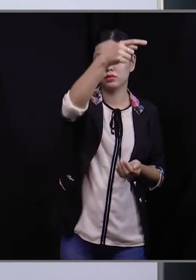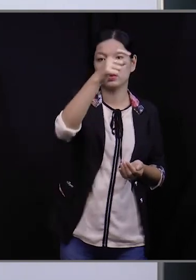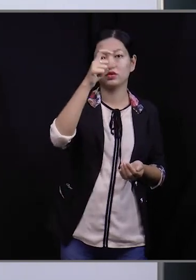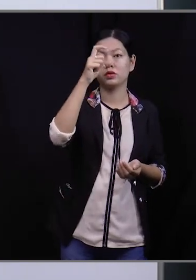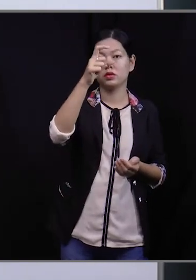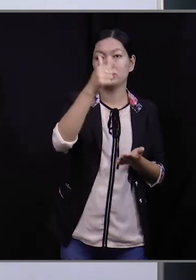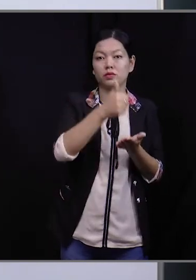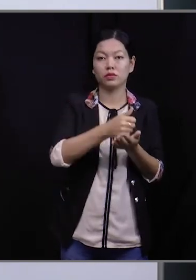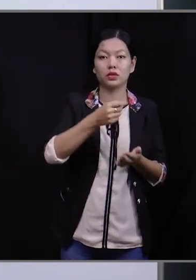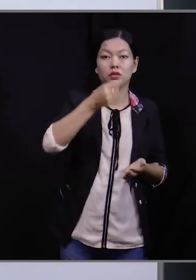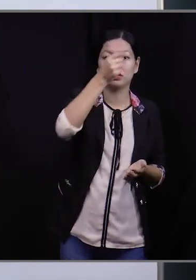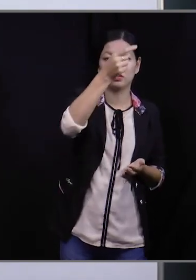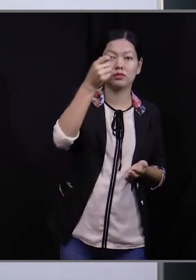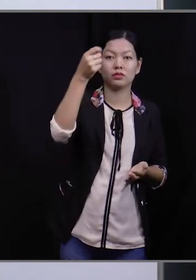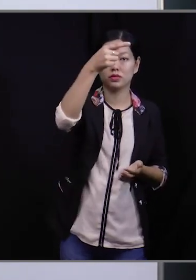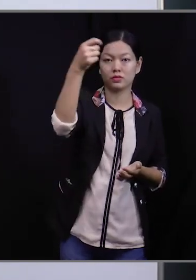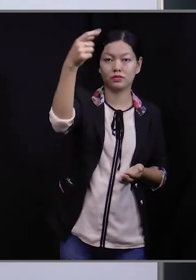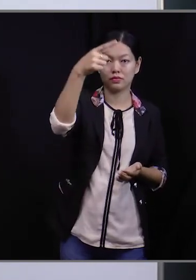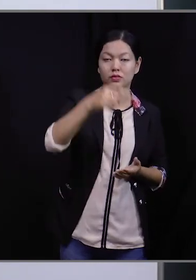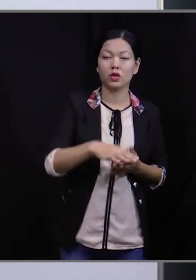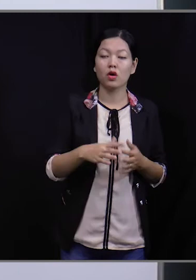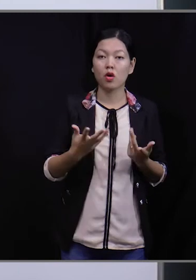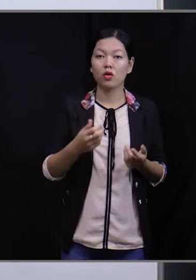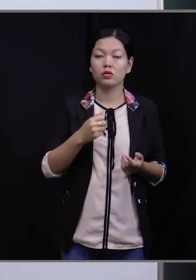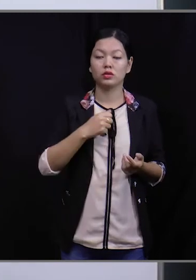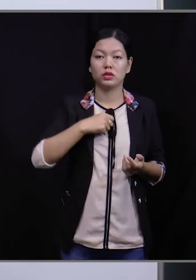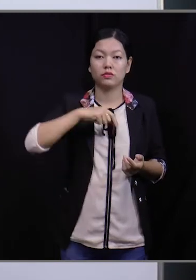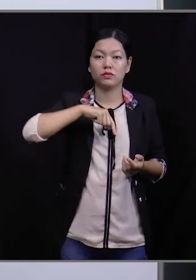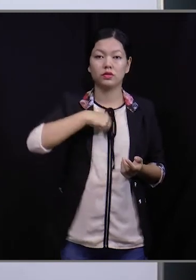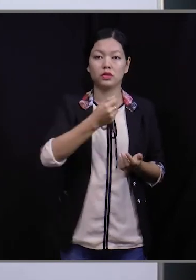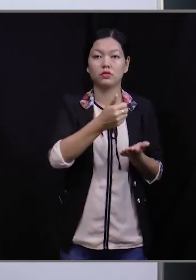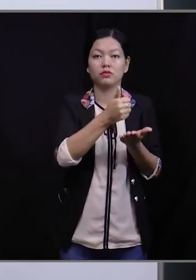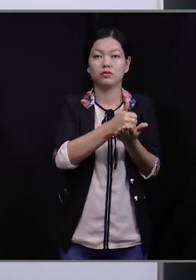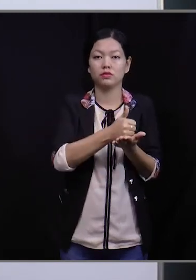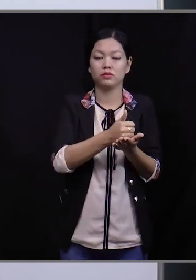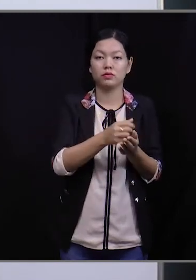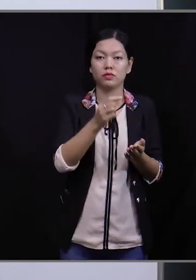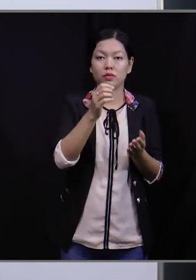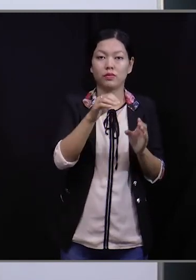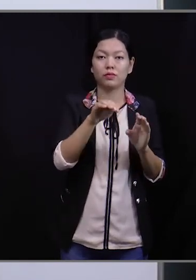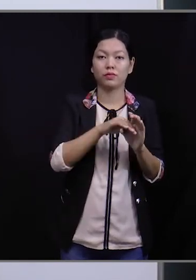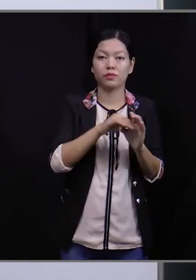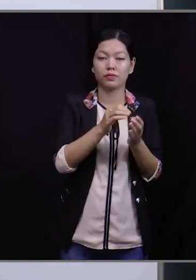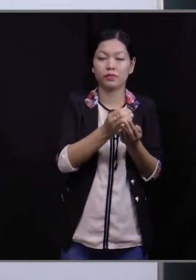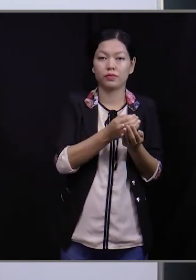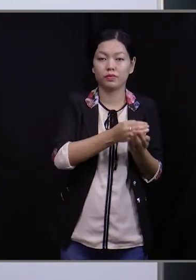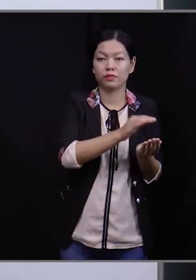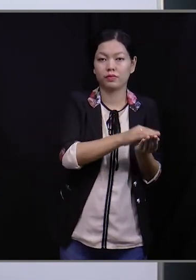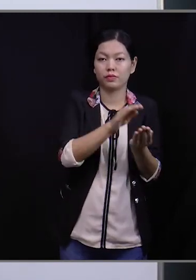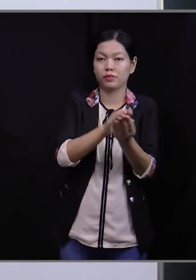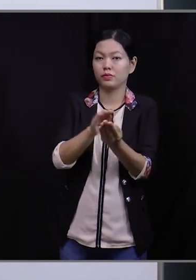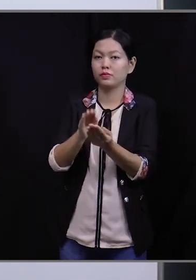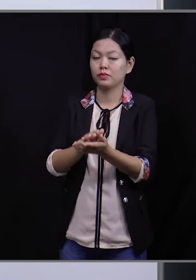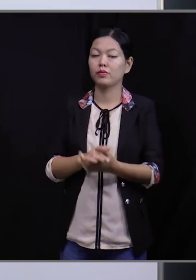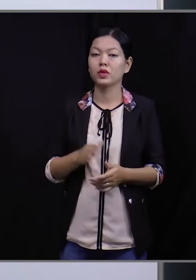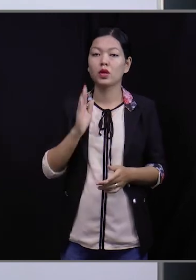certain cash percentage with themselves. That is called SLR, statutory liquidity ratio. So in